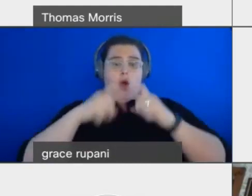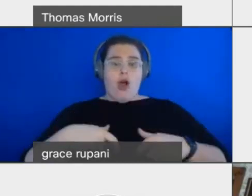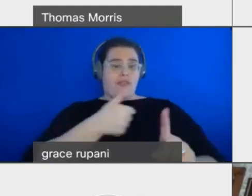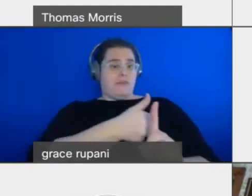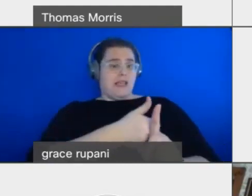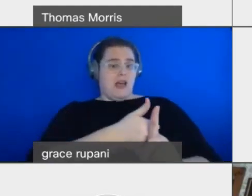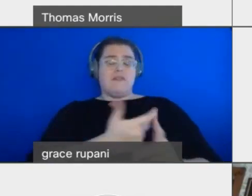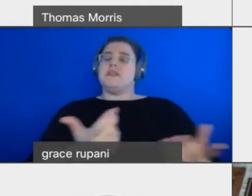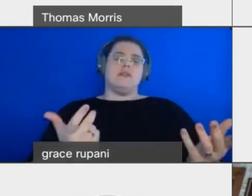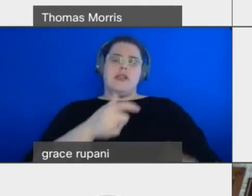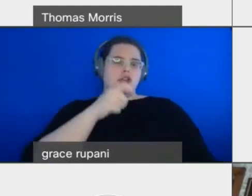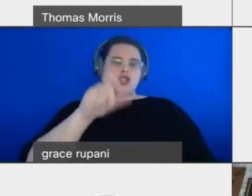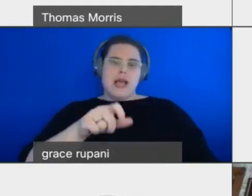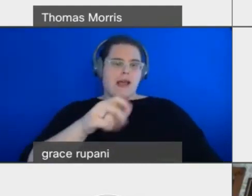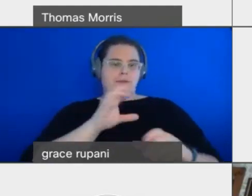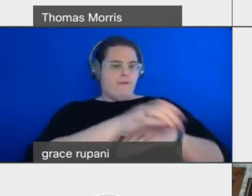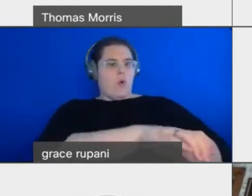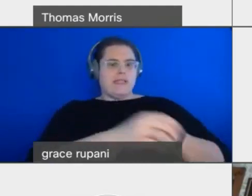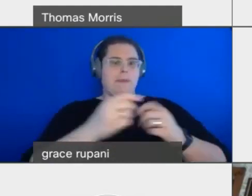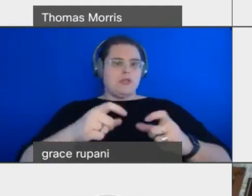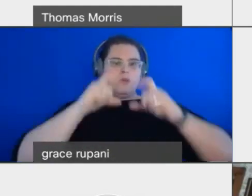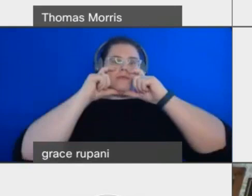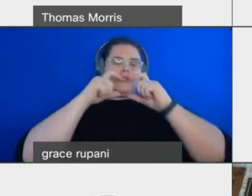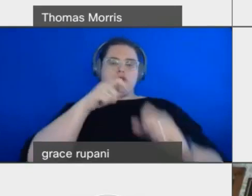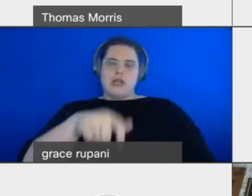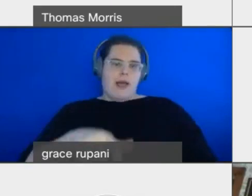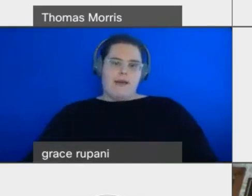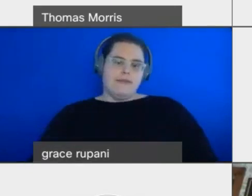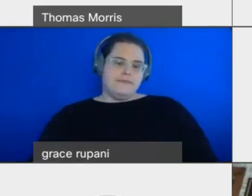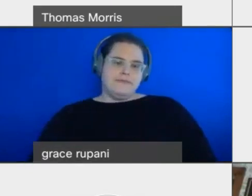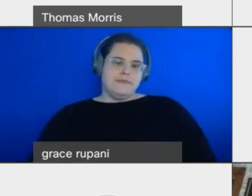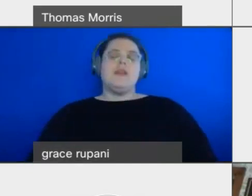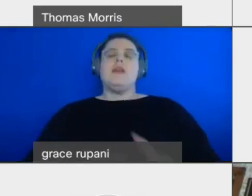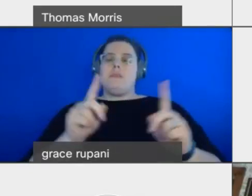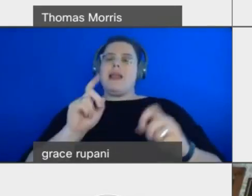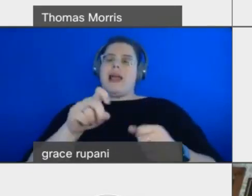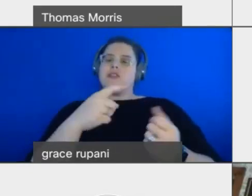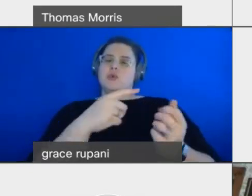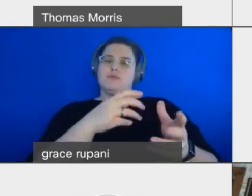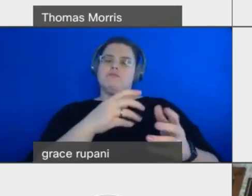the healthcare provider about that limitation that the person has.